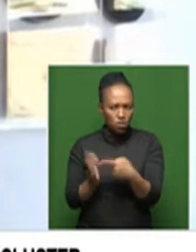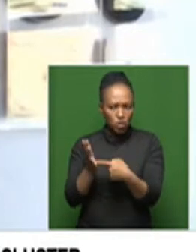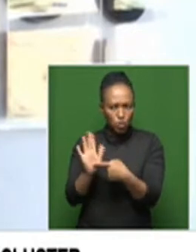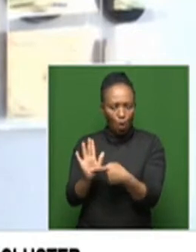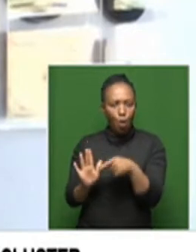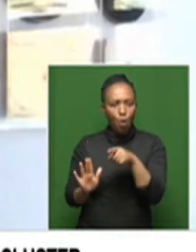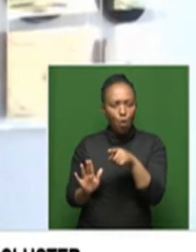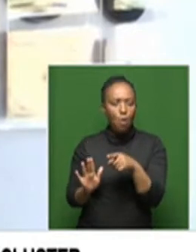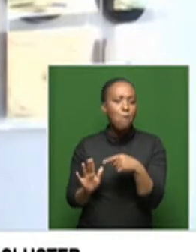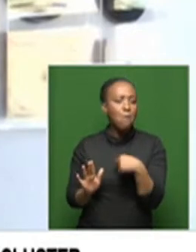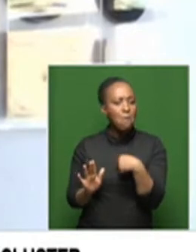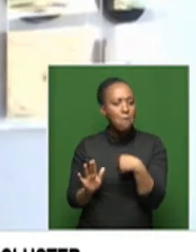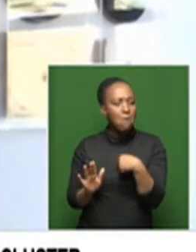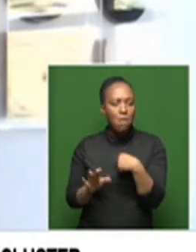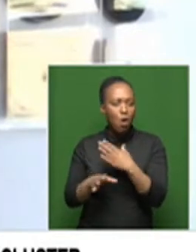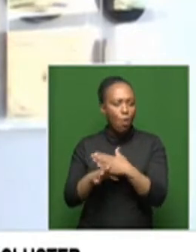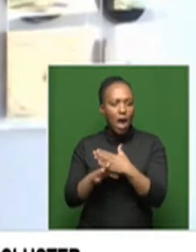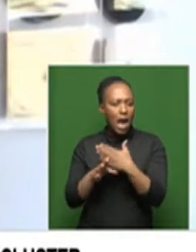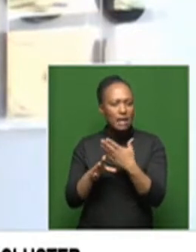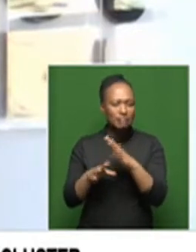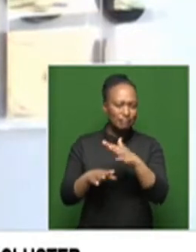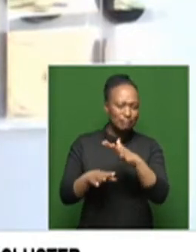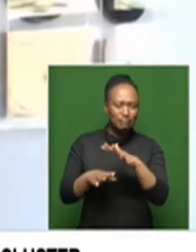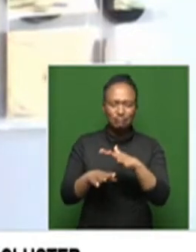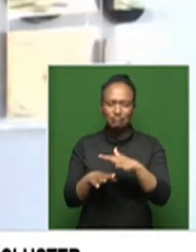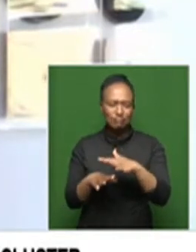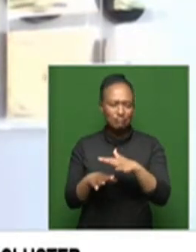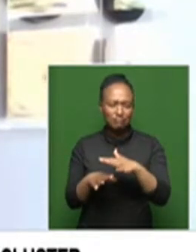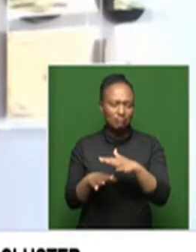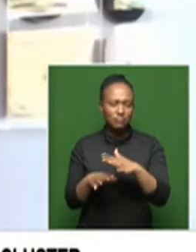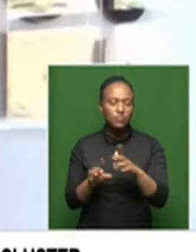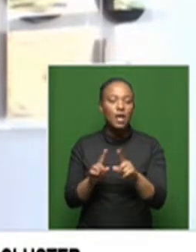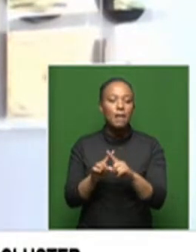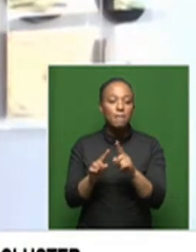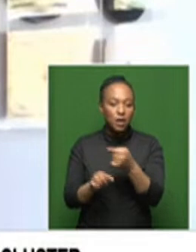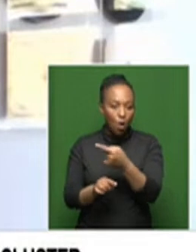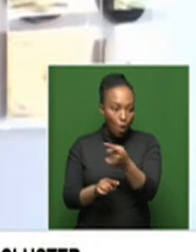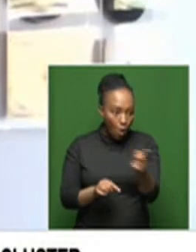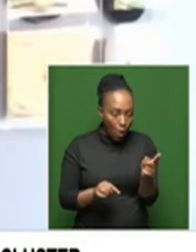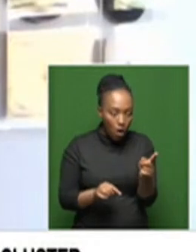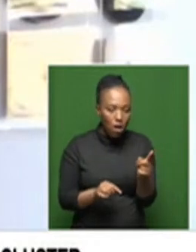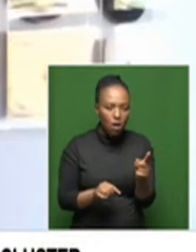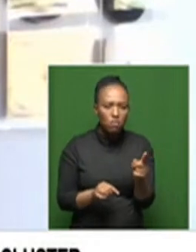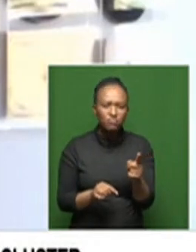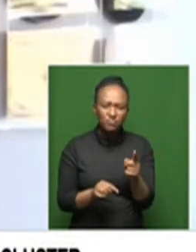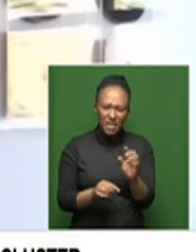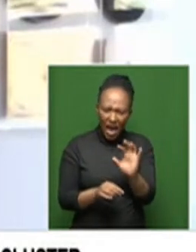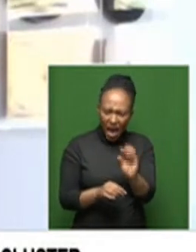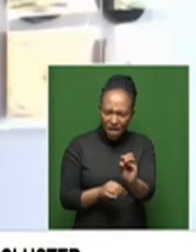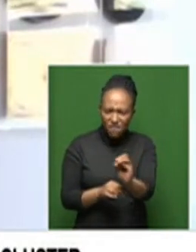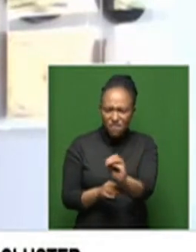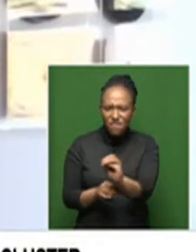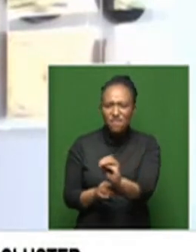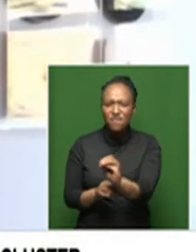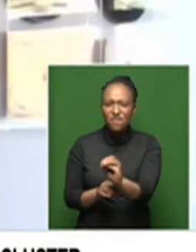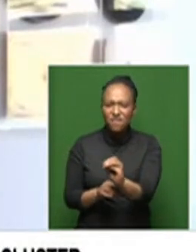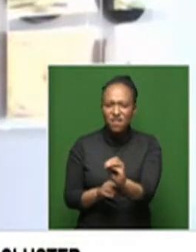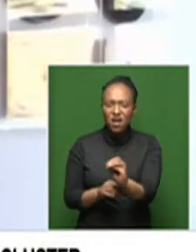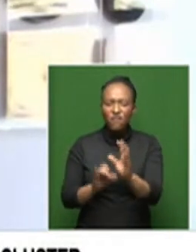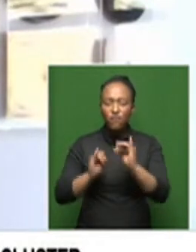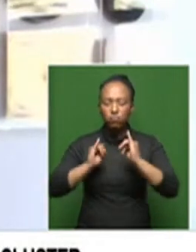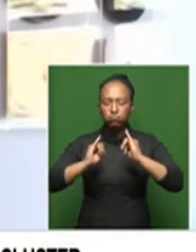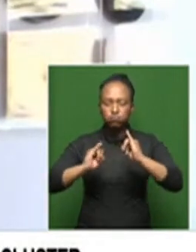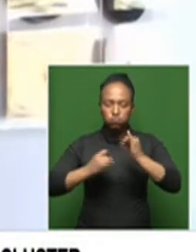to be somewhat less effective, but they do all appear to have activity against severe disease